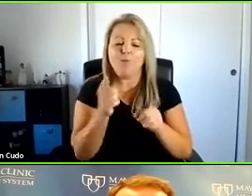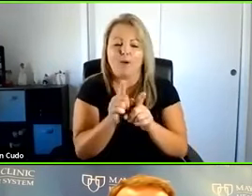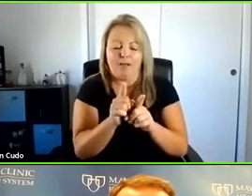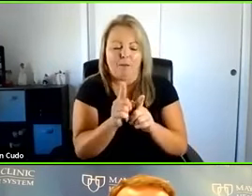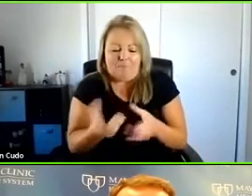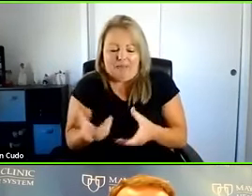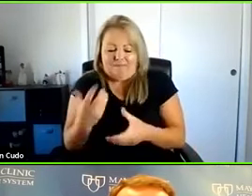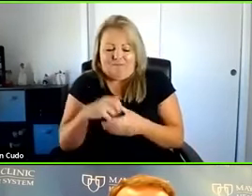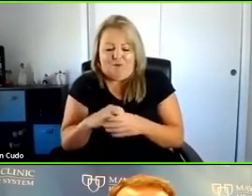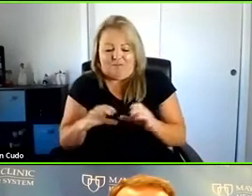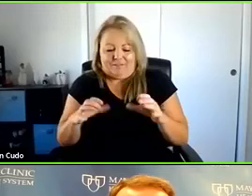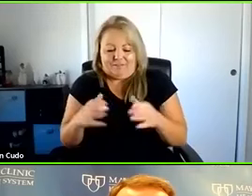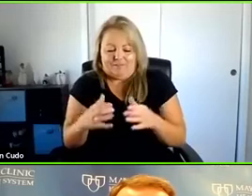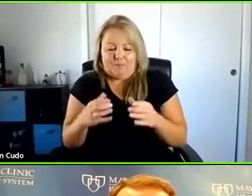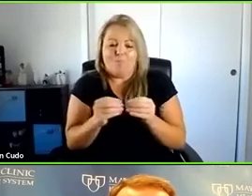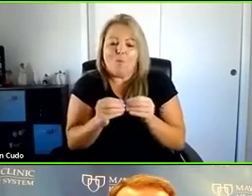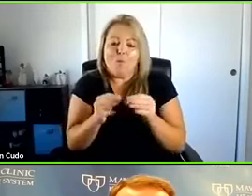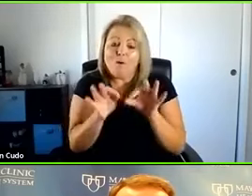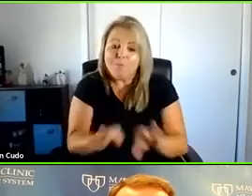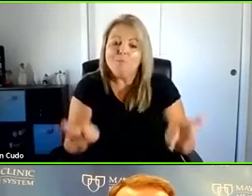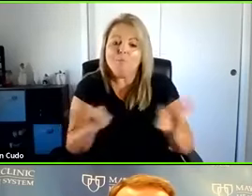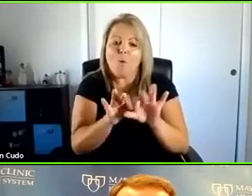bigger than yourself. Thank you for that.